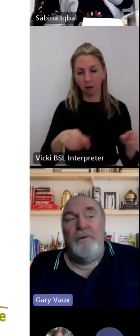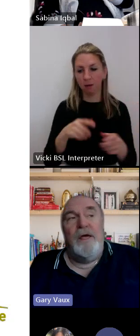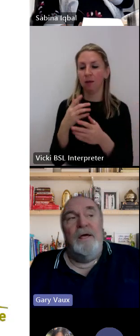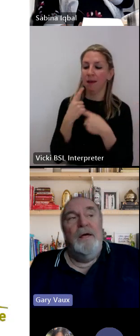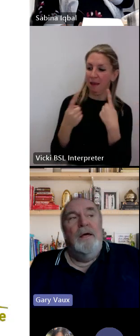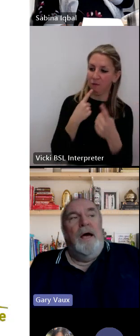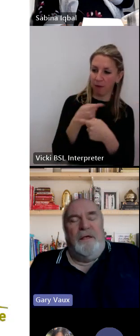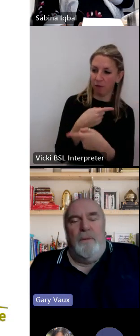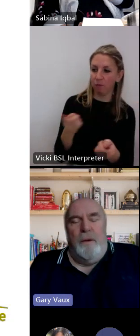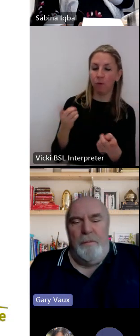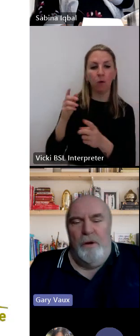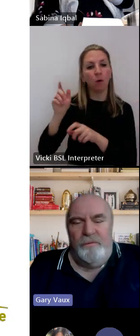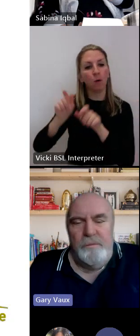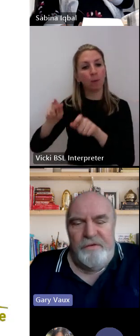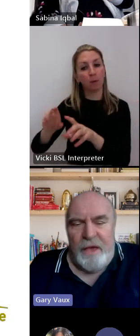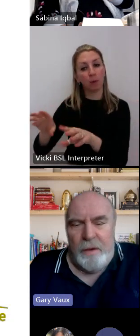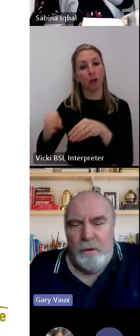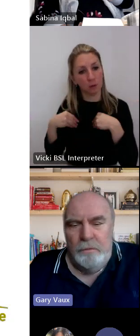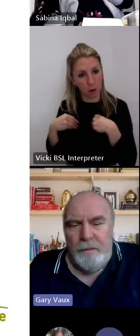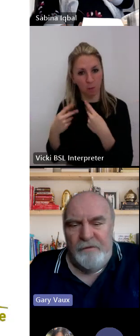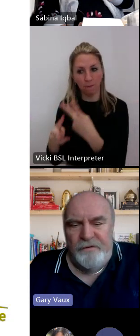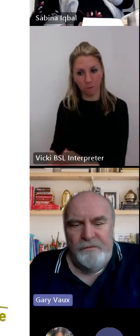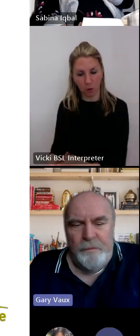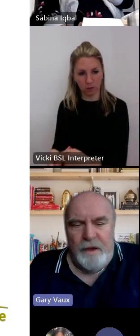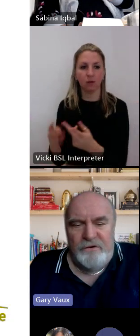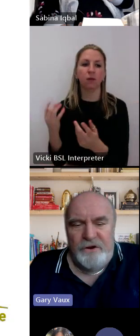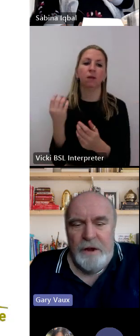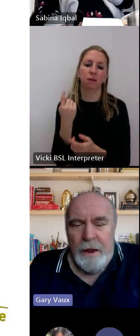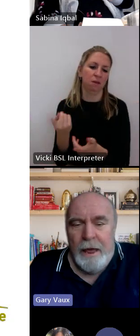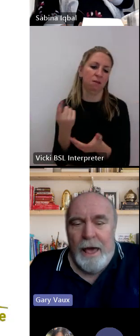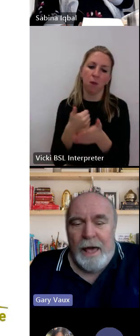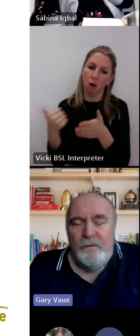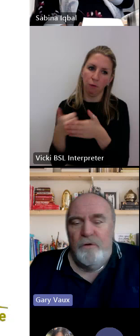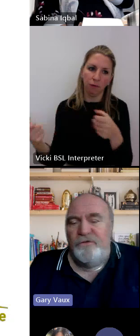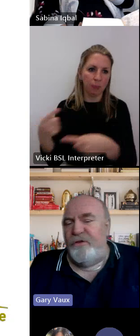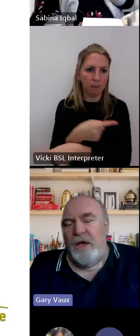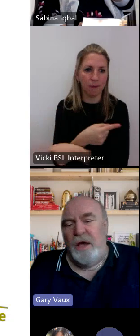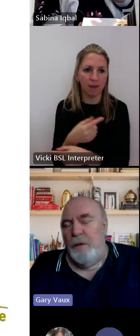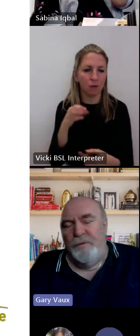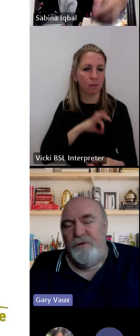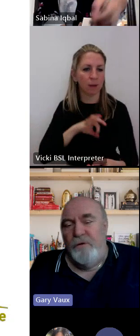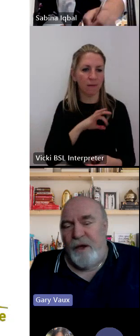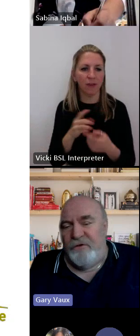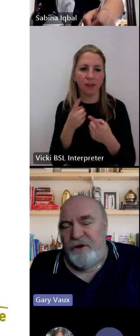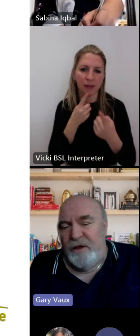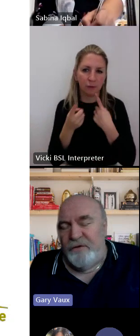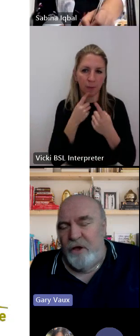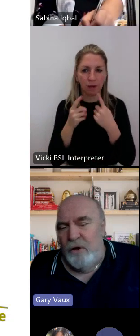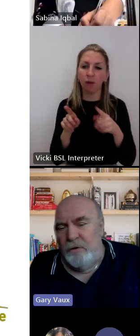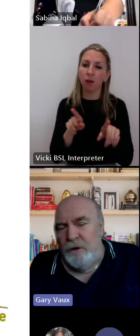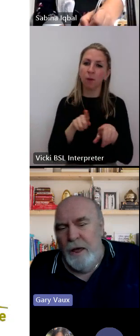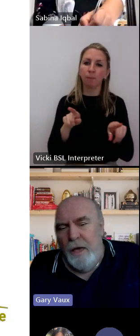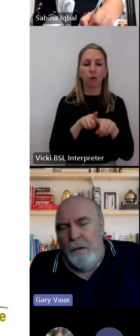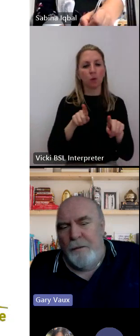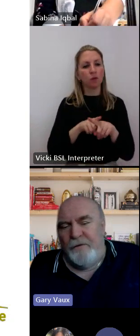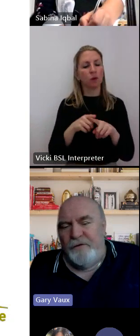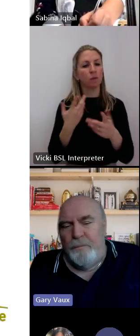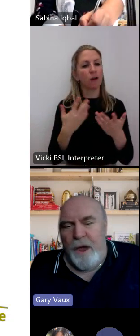is an area I think where people often miss out on benefits information. And we've got a couple of new fact sheets